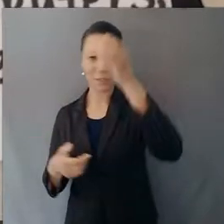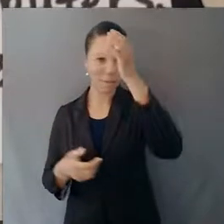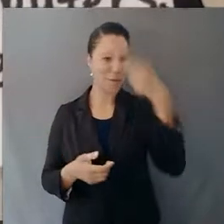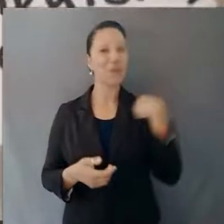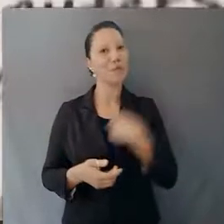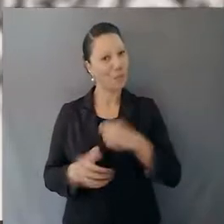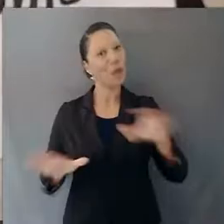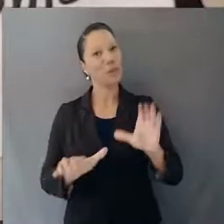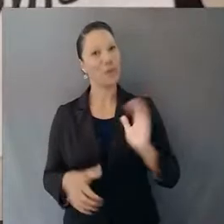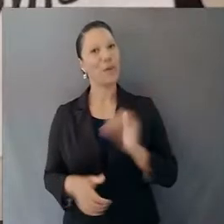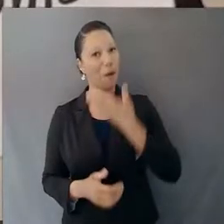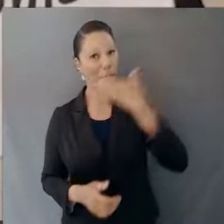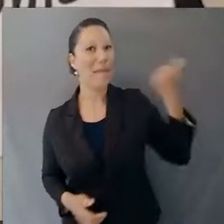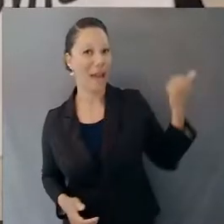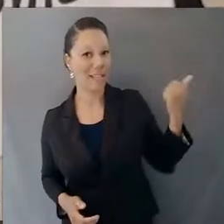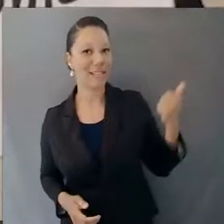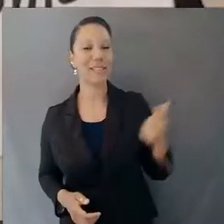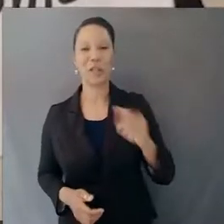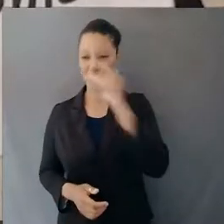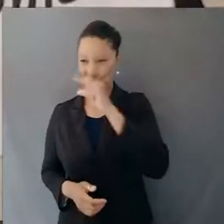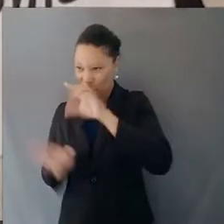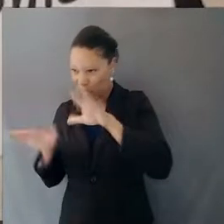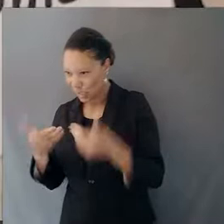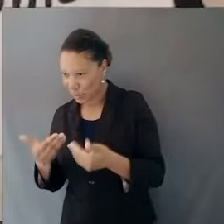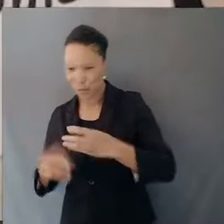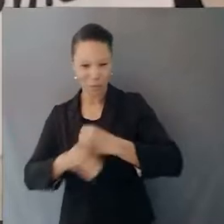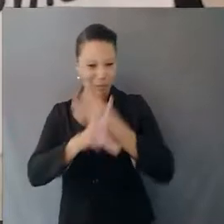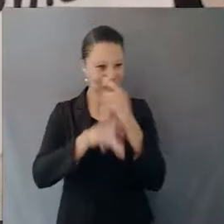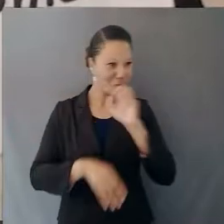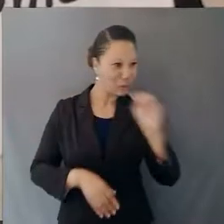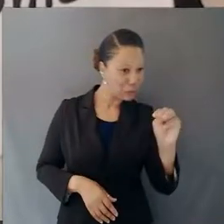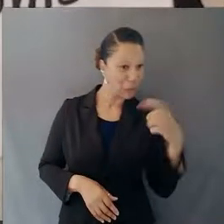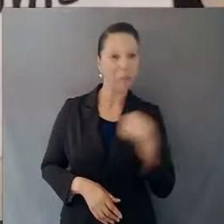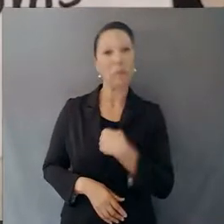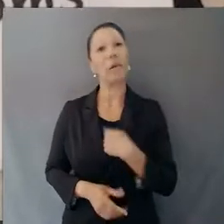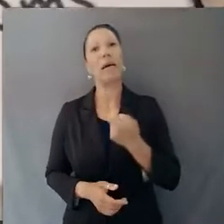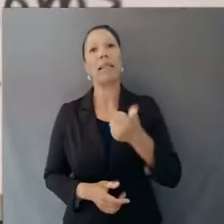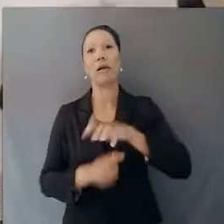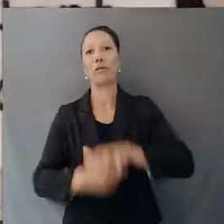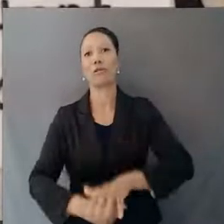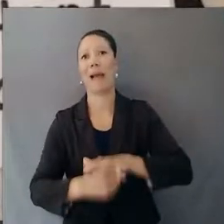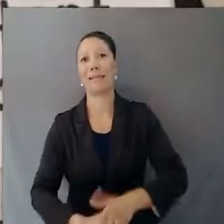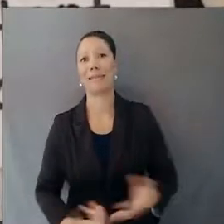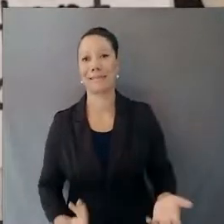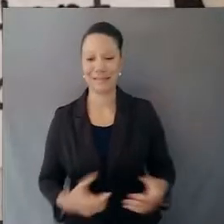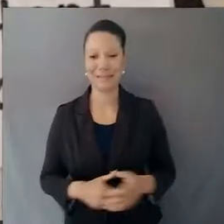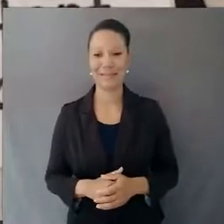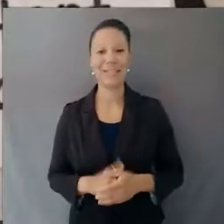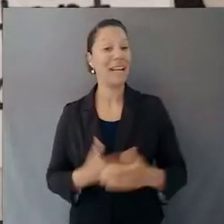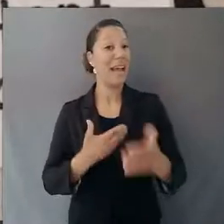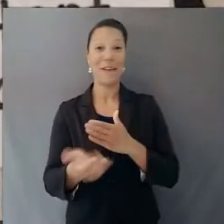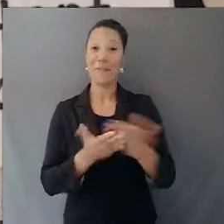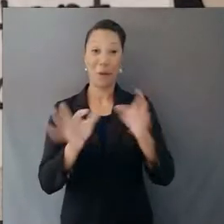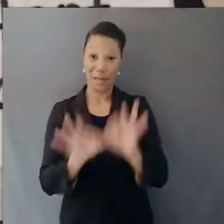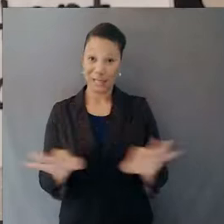best. Between Google Classrooms and Zoom calls, we're all a little stressed. Even though it's important